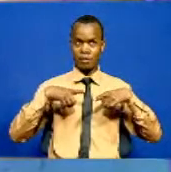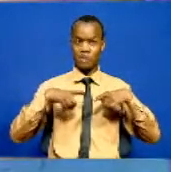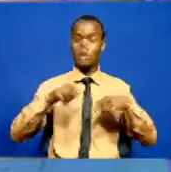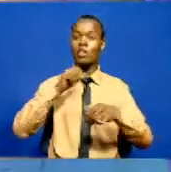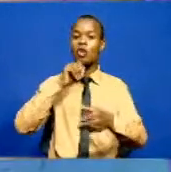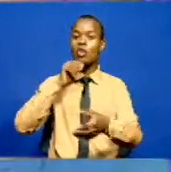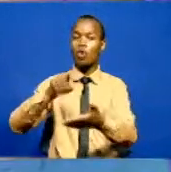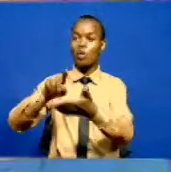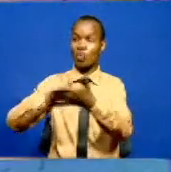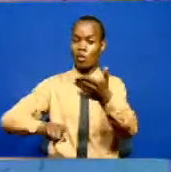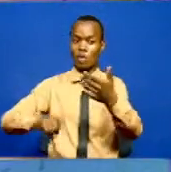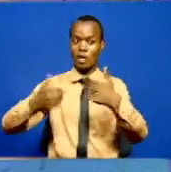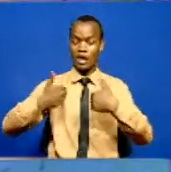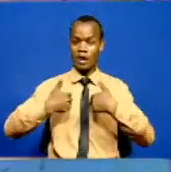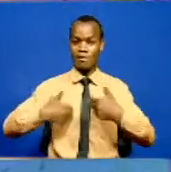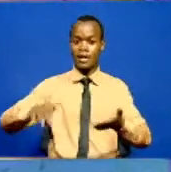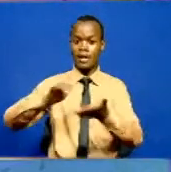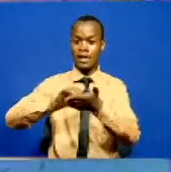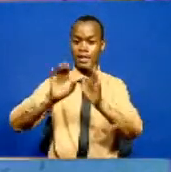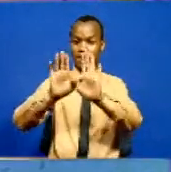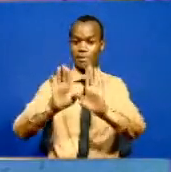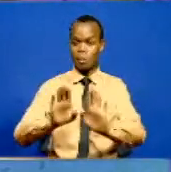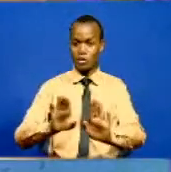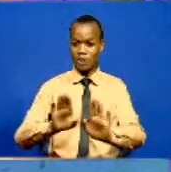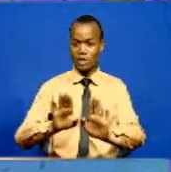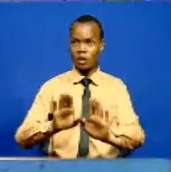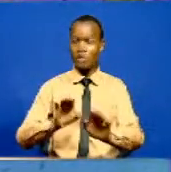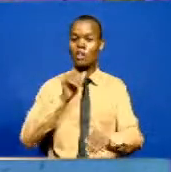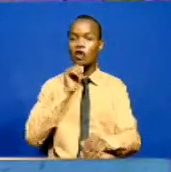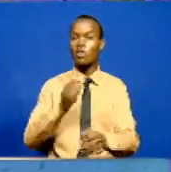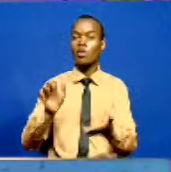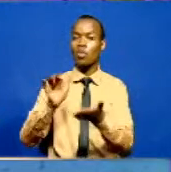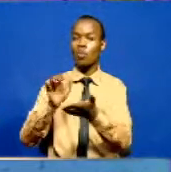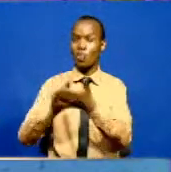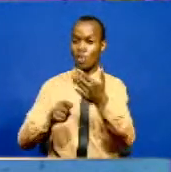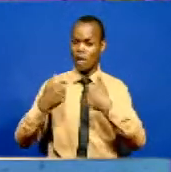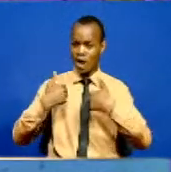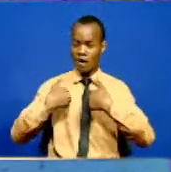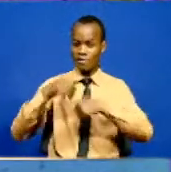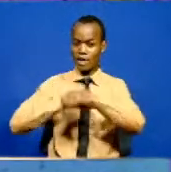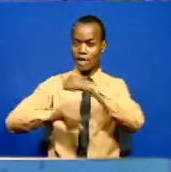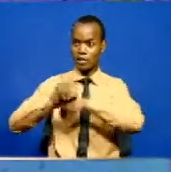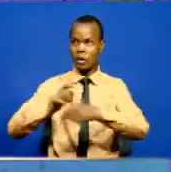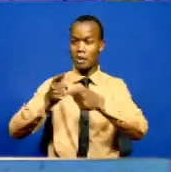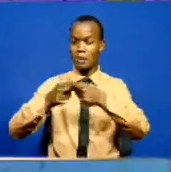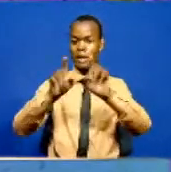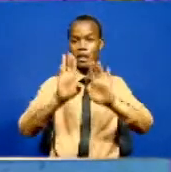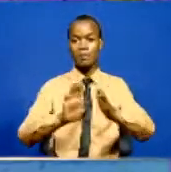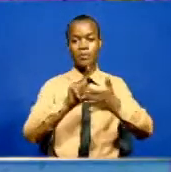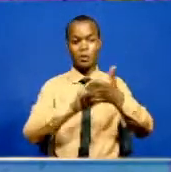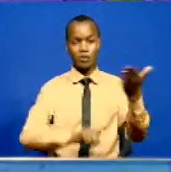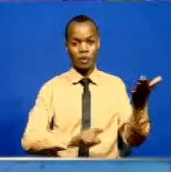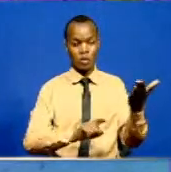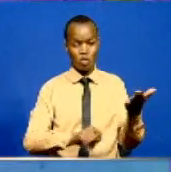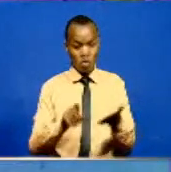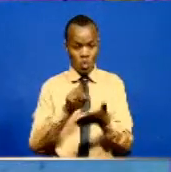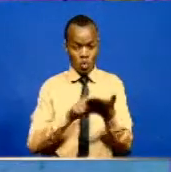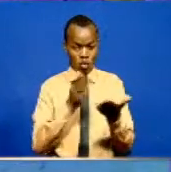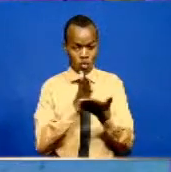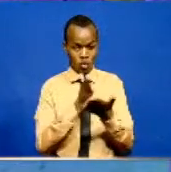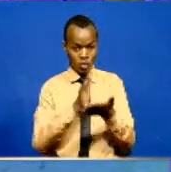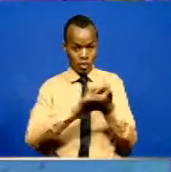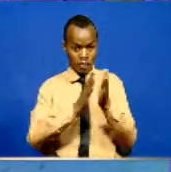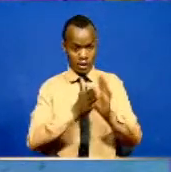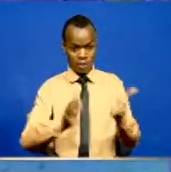what you have that counts. It is not what you have done that counts, but rather it is what you have become